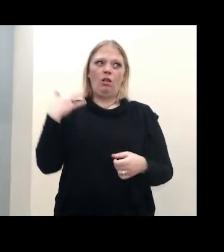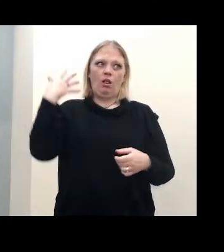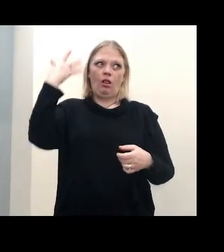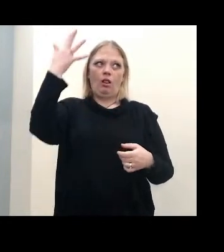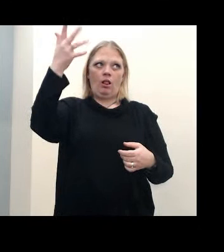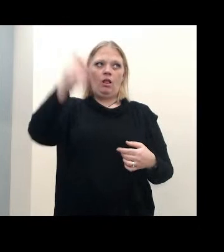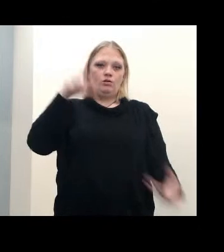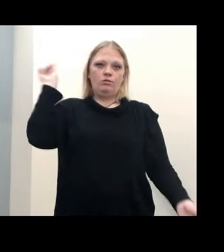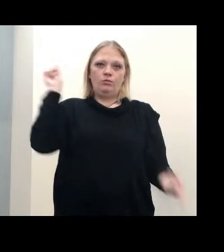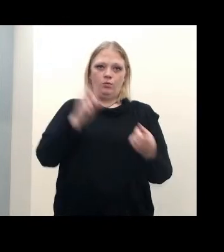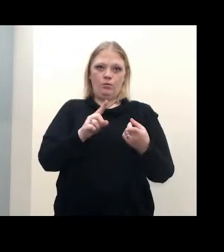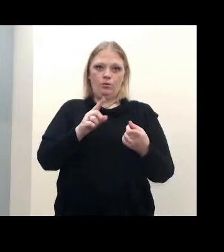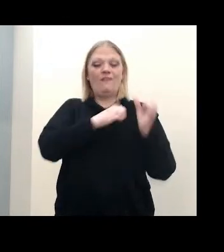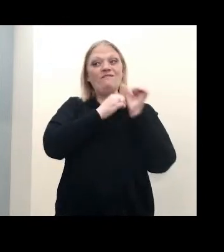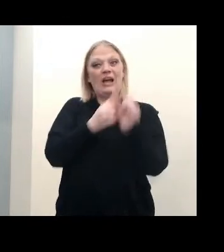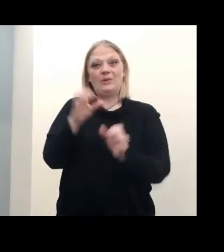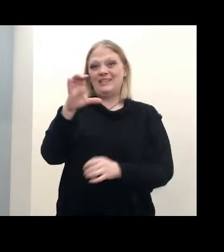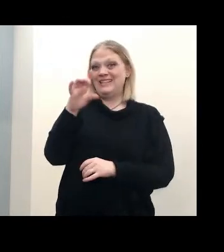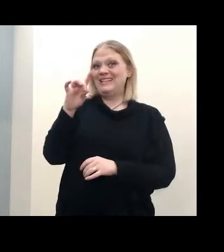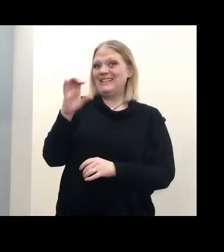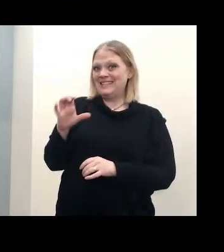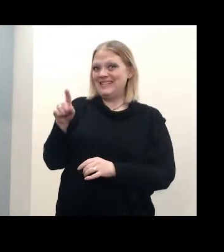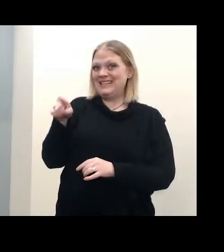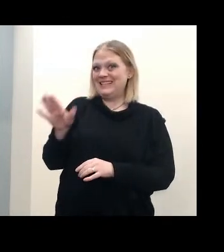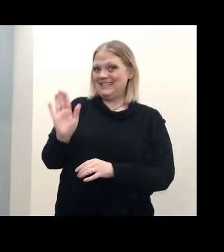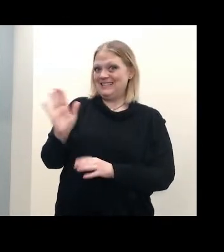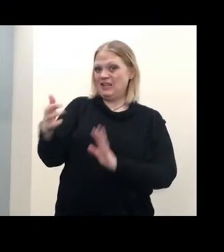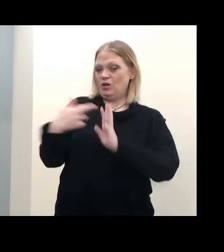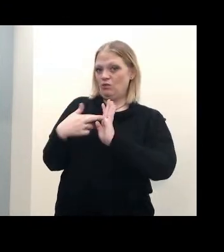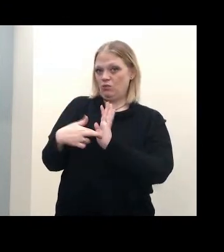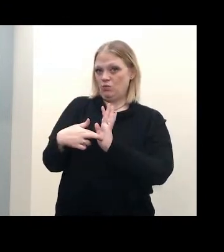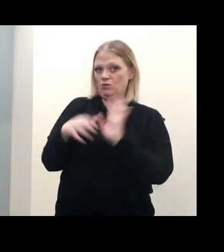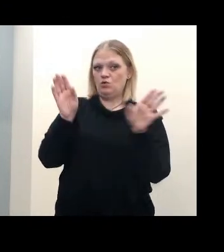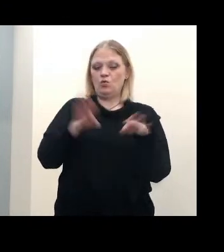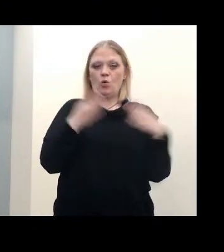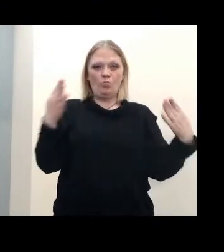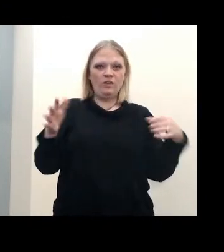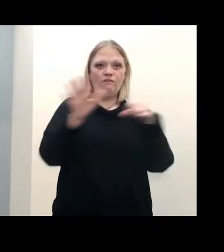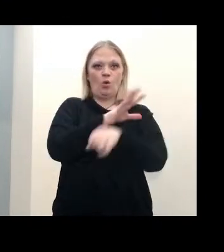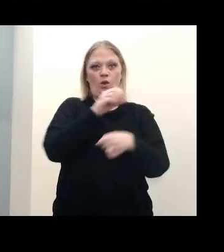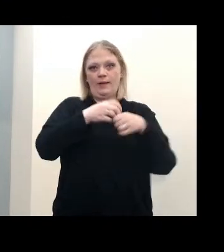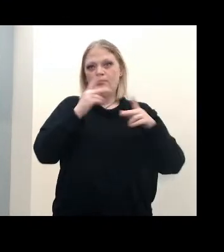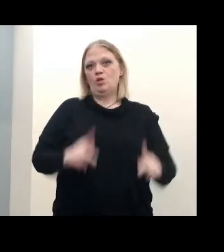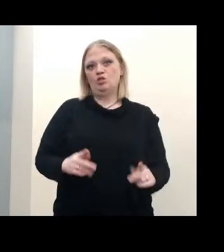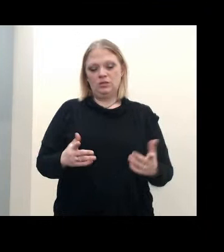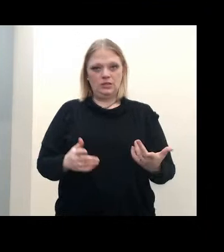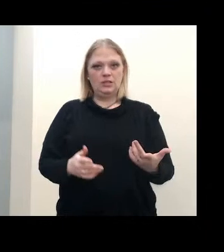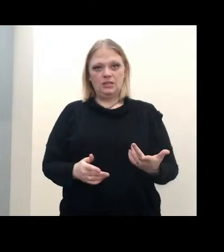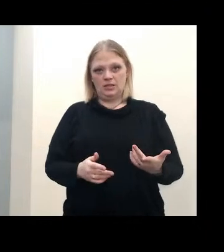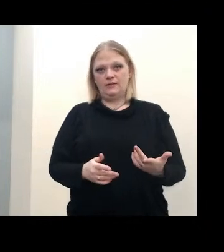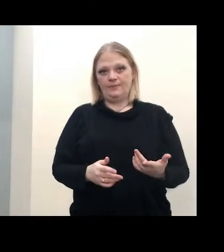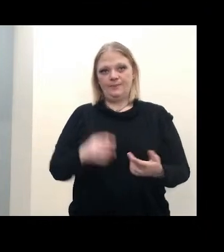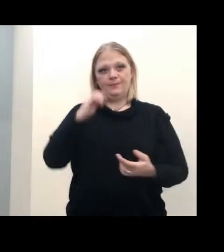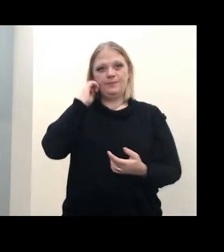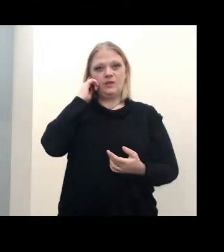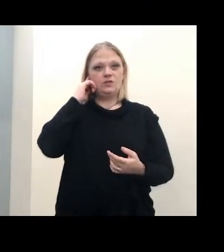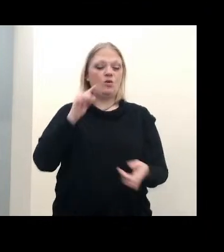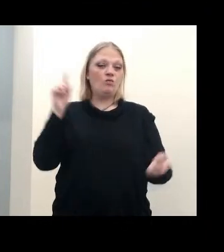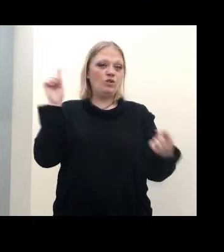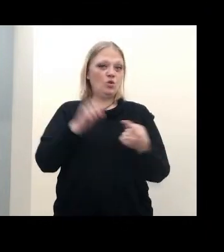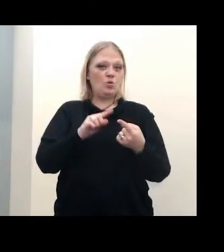to CDC, to be able to fully open up schools in person, as we all want to do. So reducing